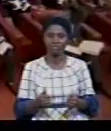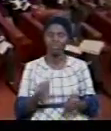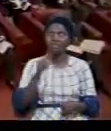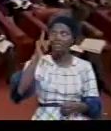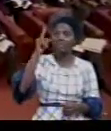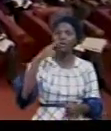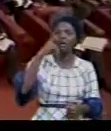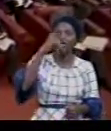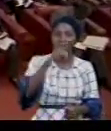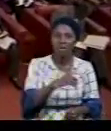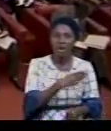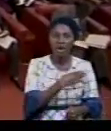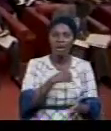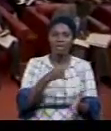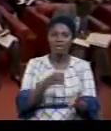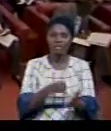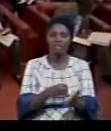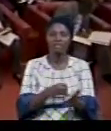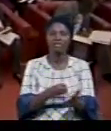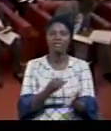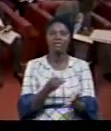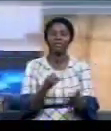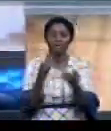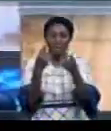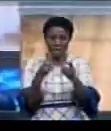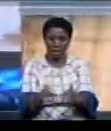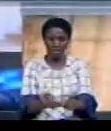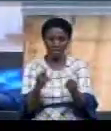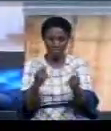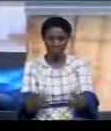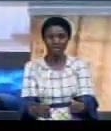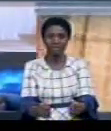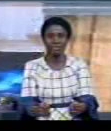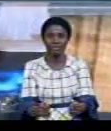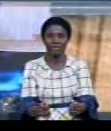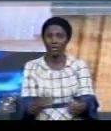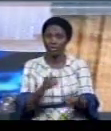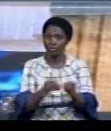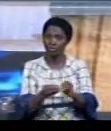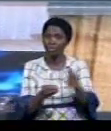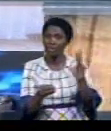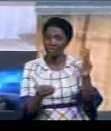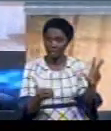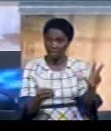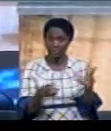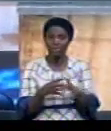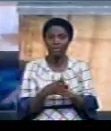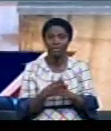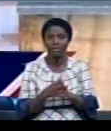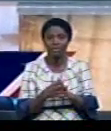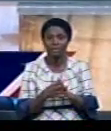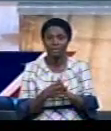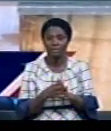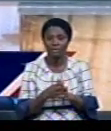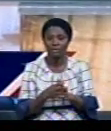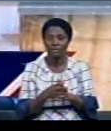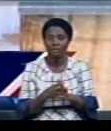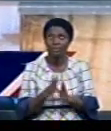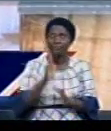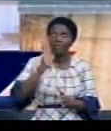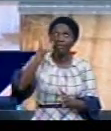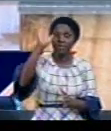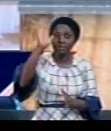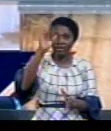it stood fast. Looking at number three here. Number three is faithful